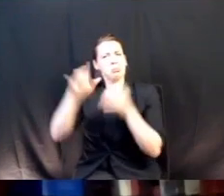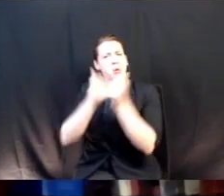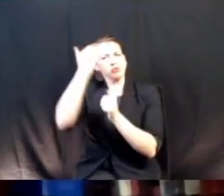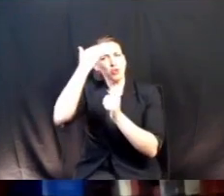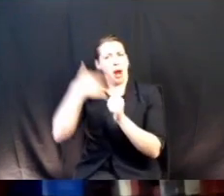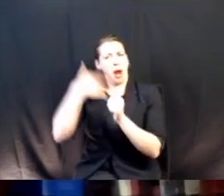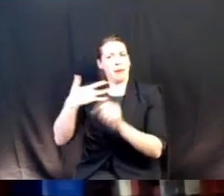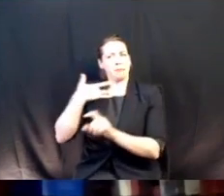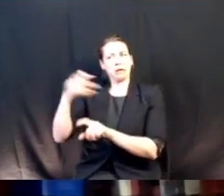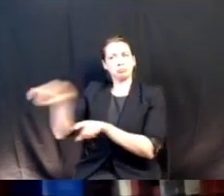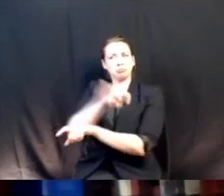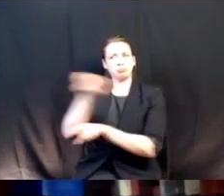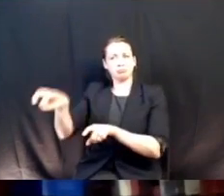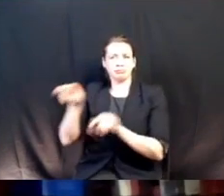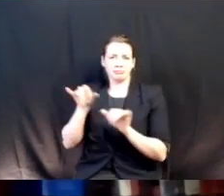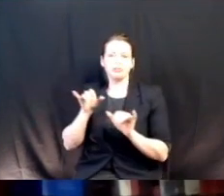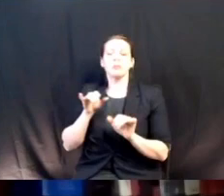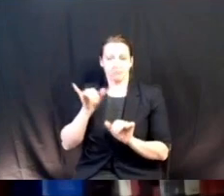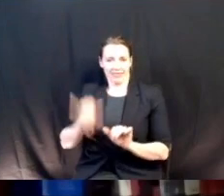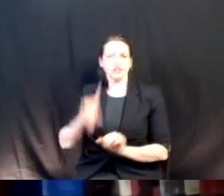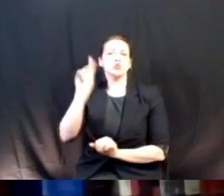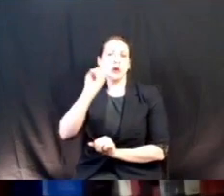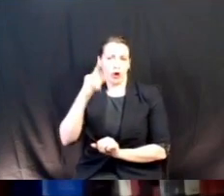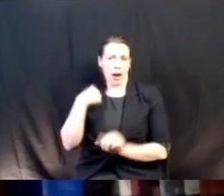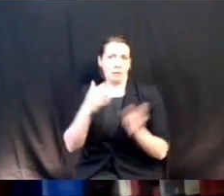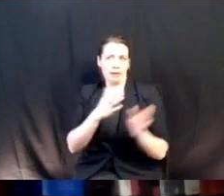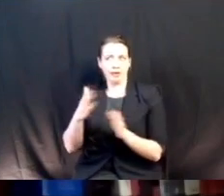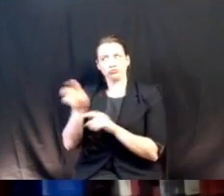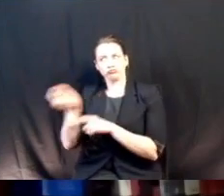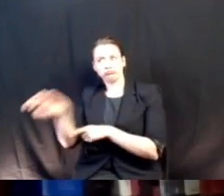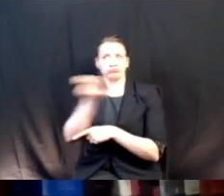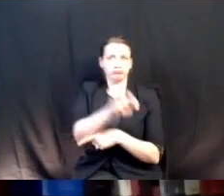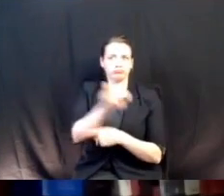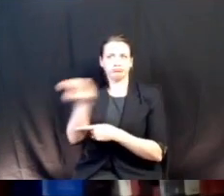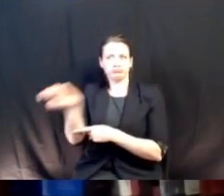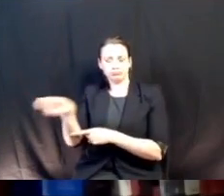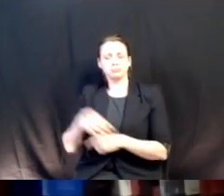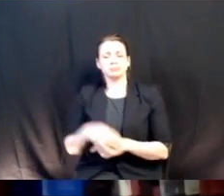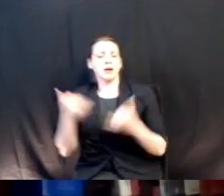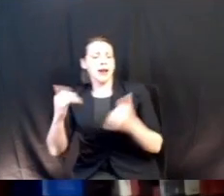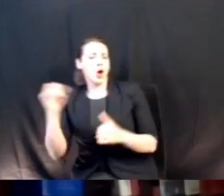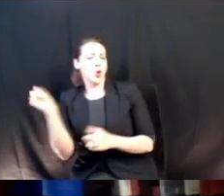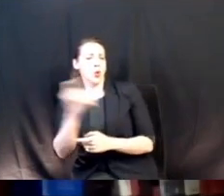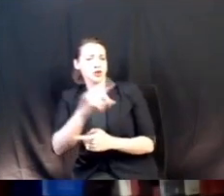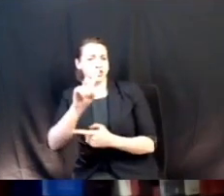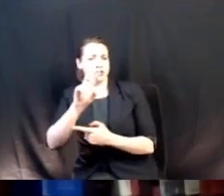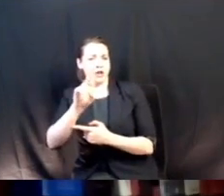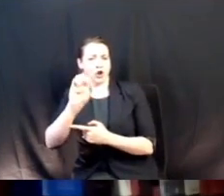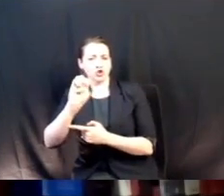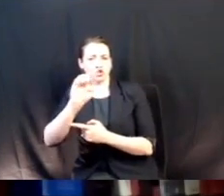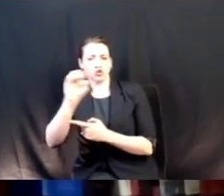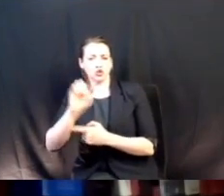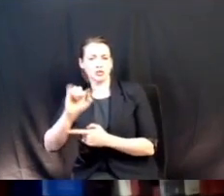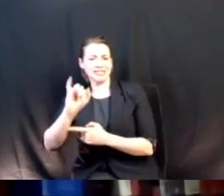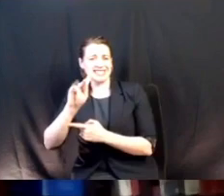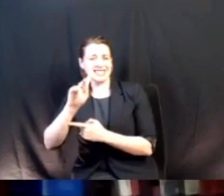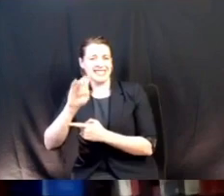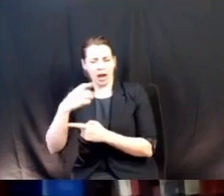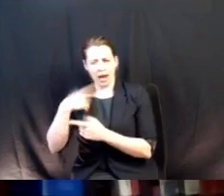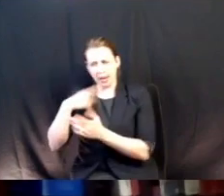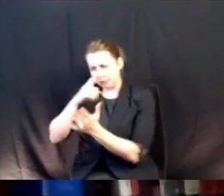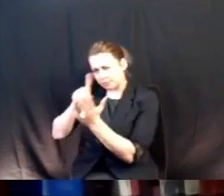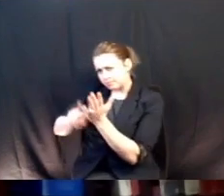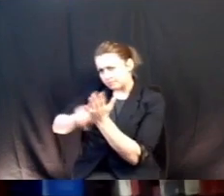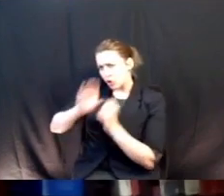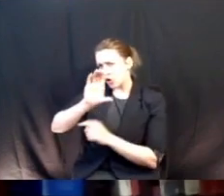you'd find me. Okay. This question's for Dr. Ezike. Cook County, I'm checking in with Cook County's case numbers. I guess as of yesterday,